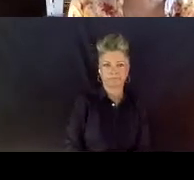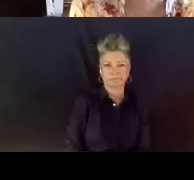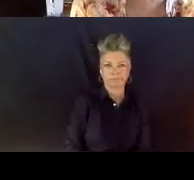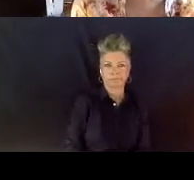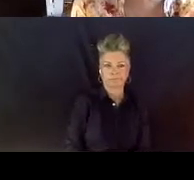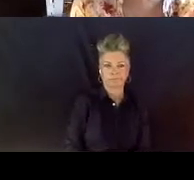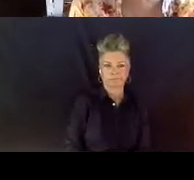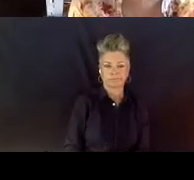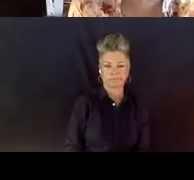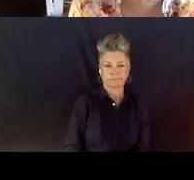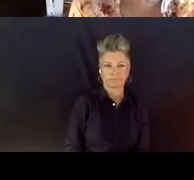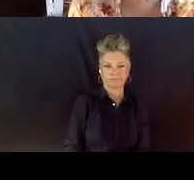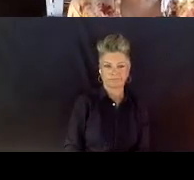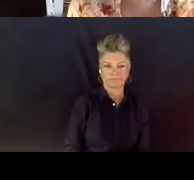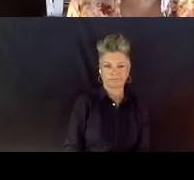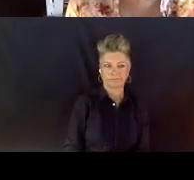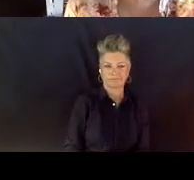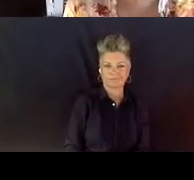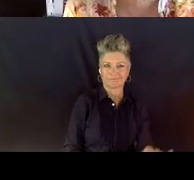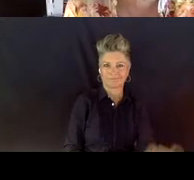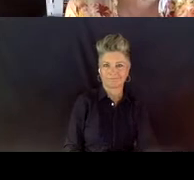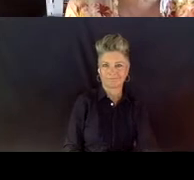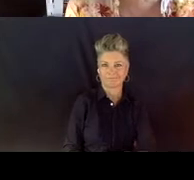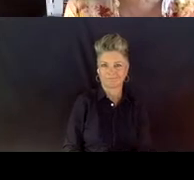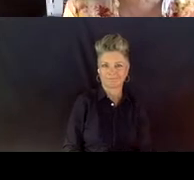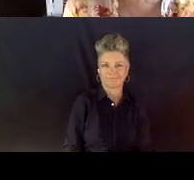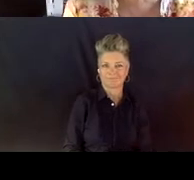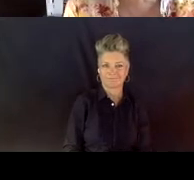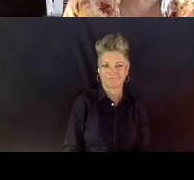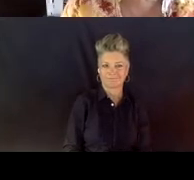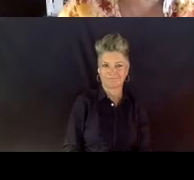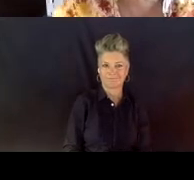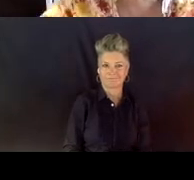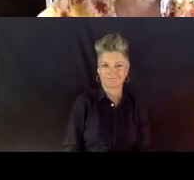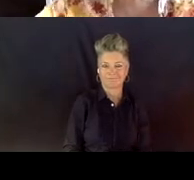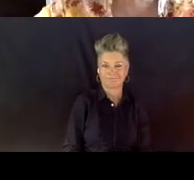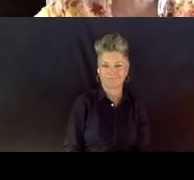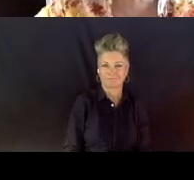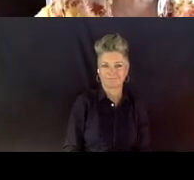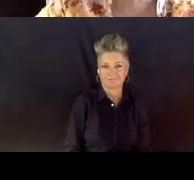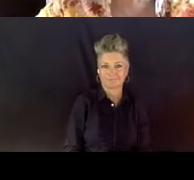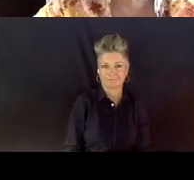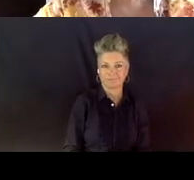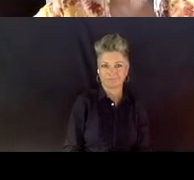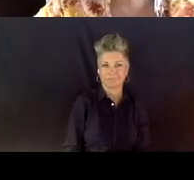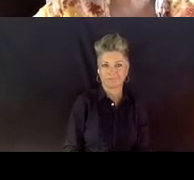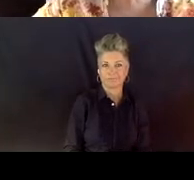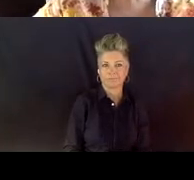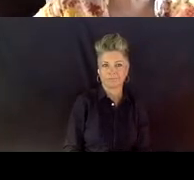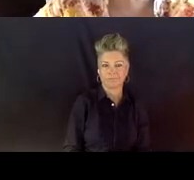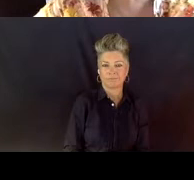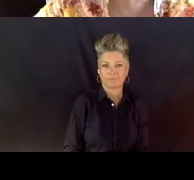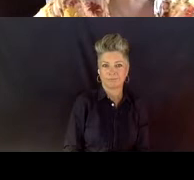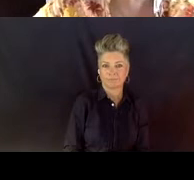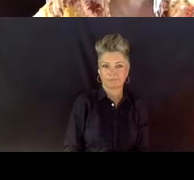the arteries through which flows the lifeblood of the city, trade and traffic. But they're more